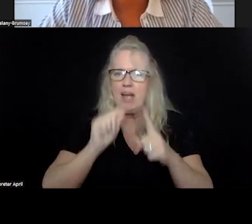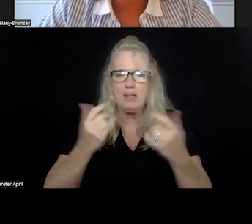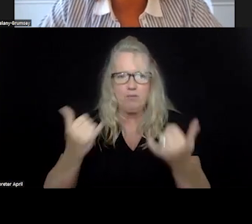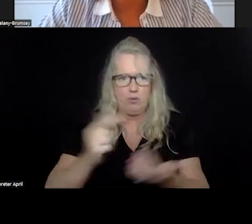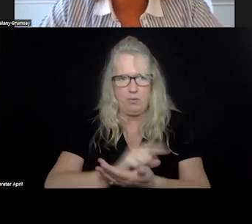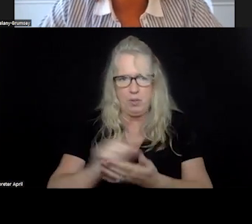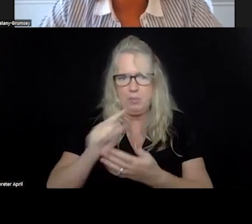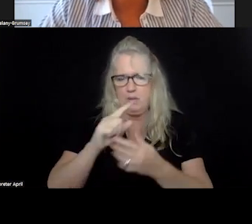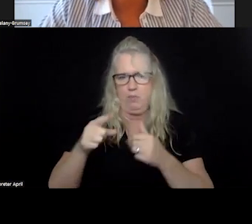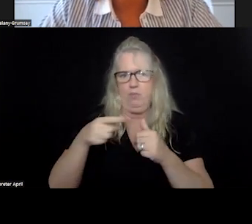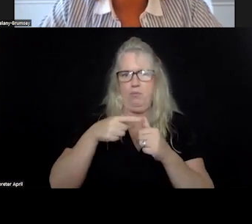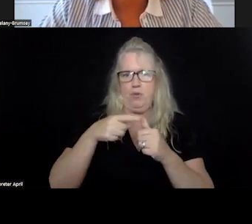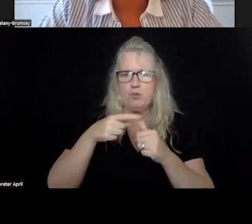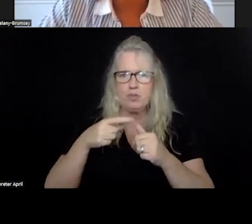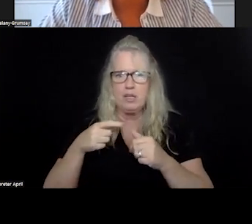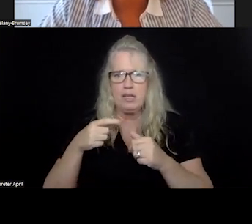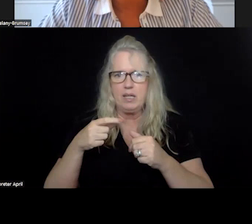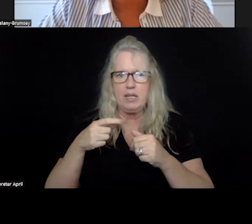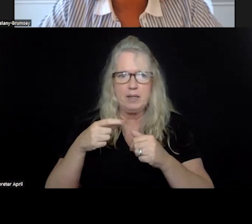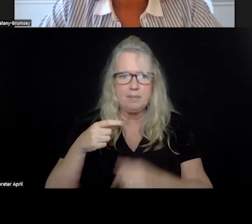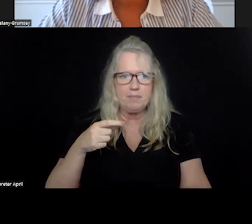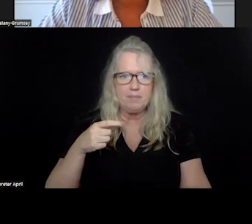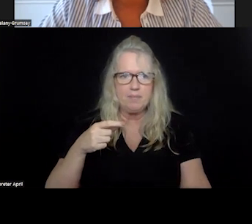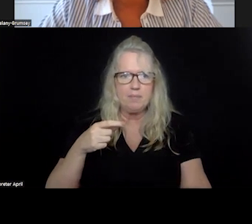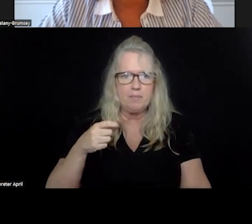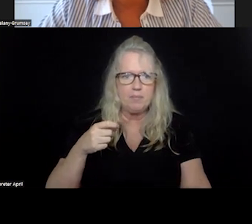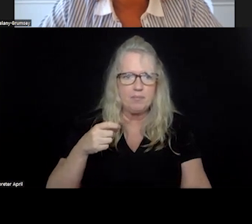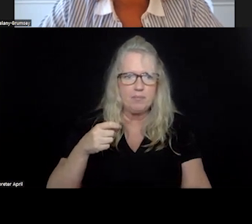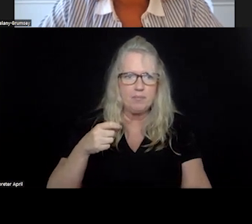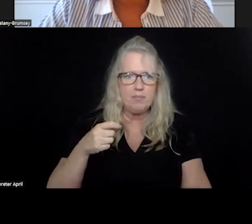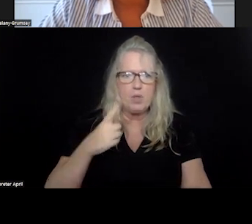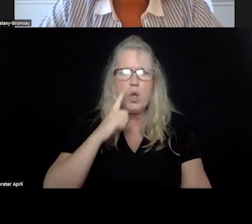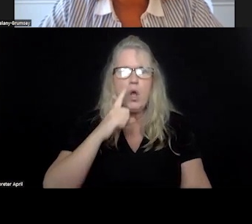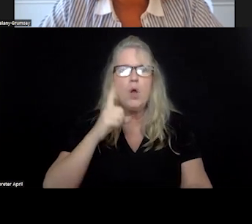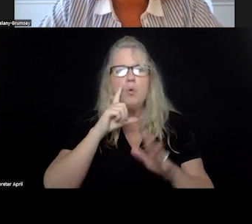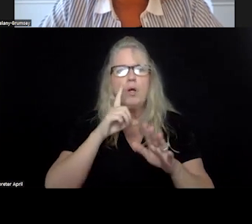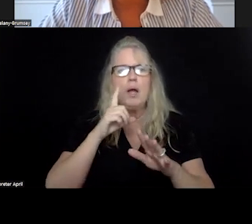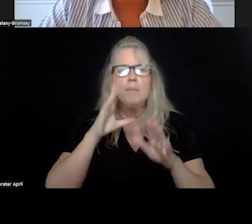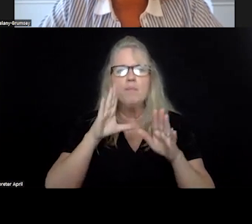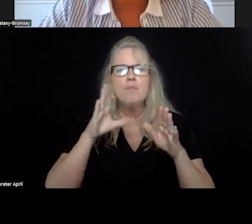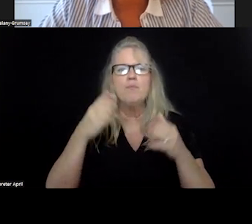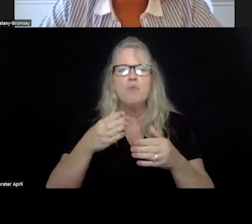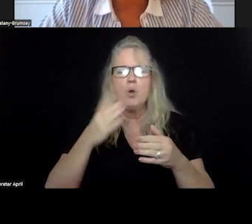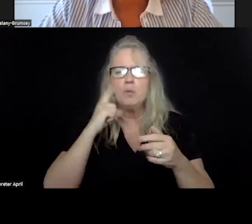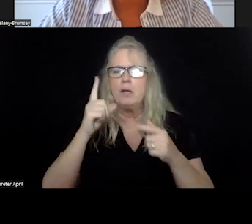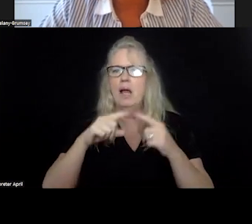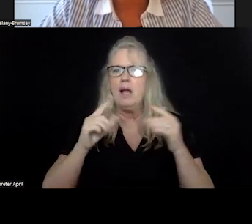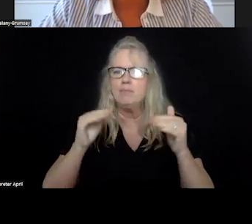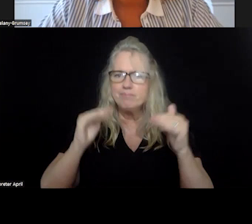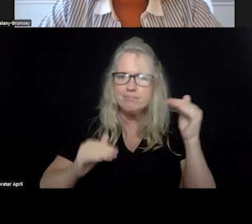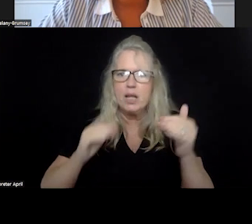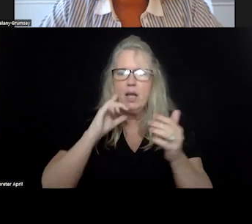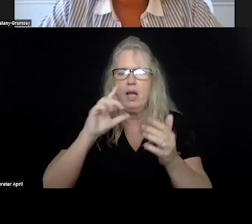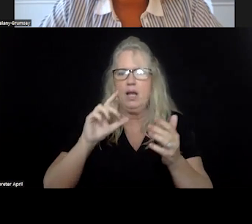of the first ones is a news piece focusing on the disproportionate rates of